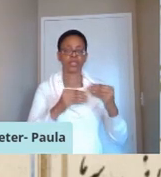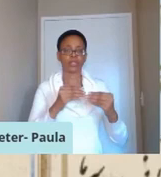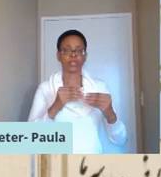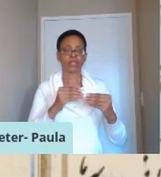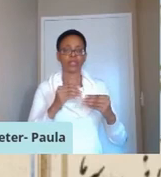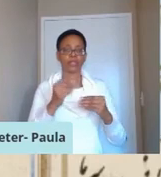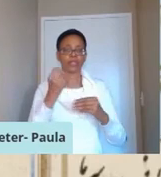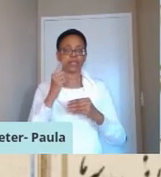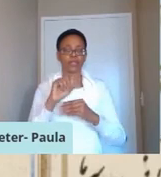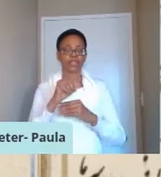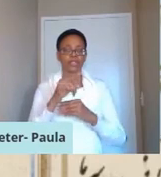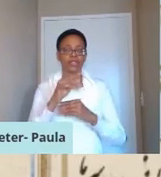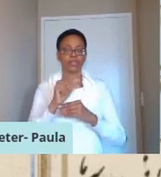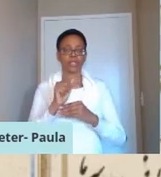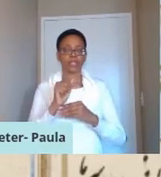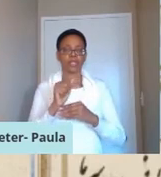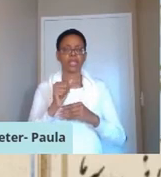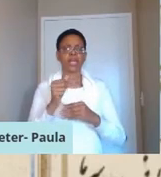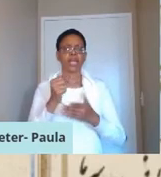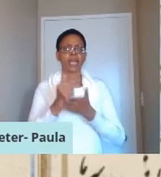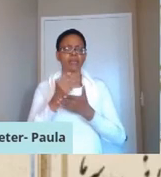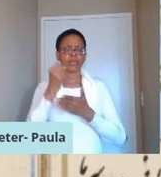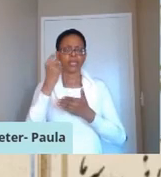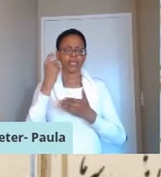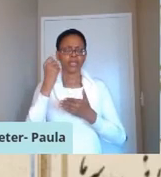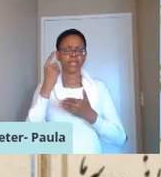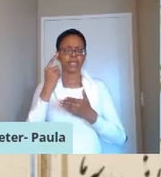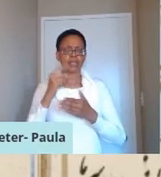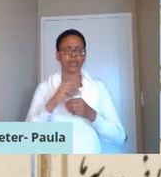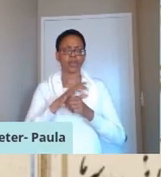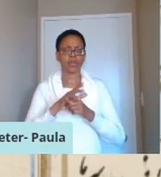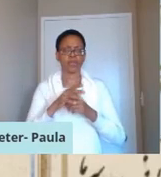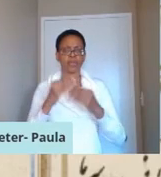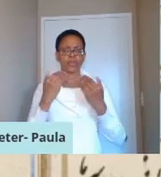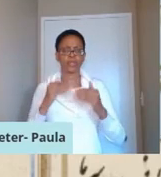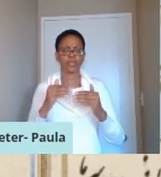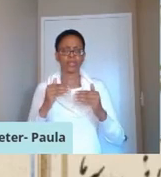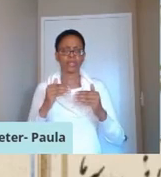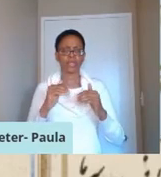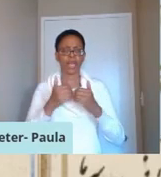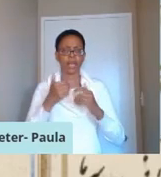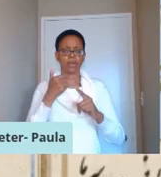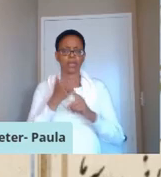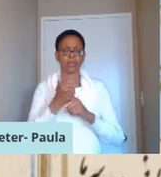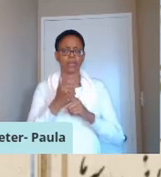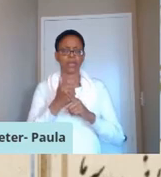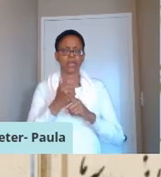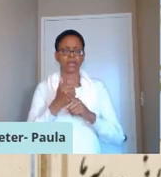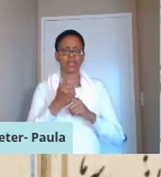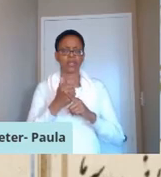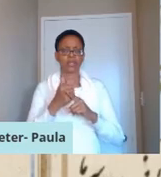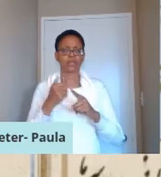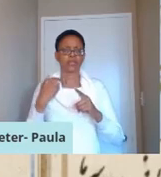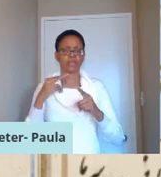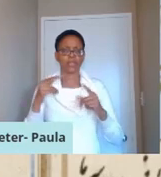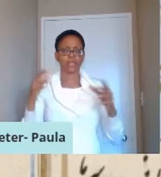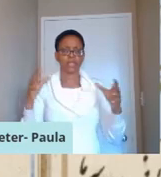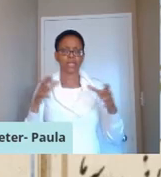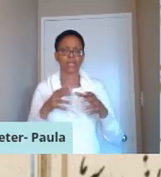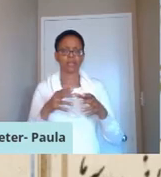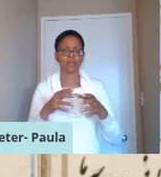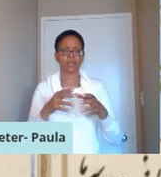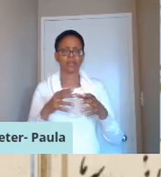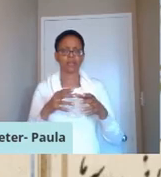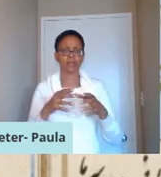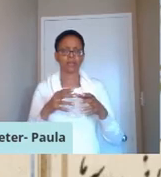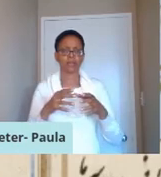to understand the COVID-19 restriction and the impact on religious gathering, both as ibadat, acts of